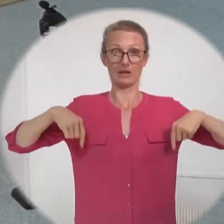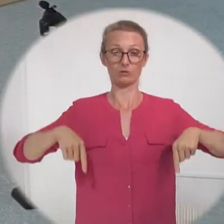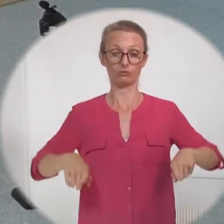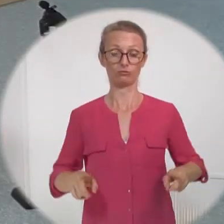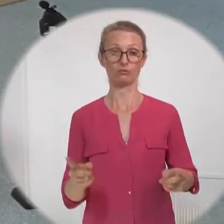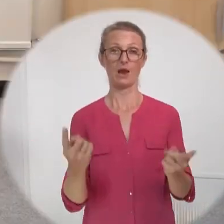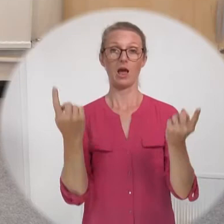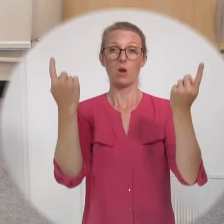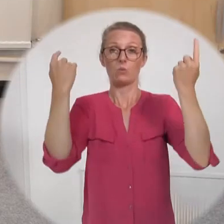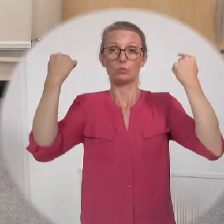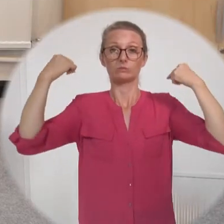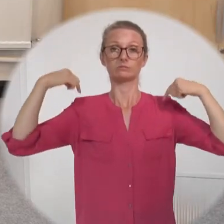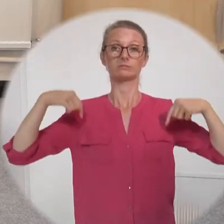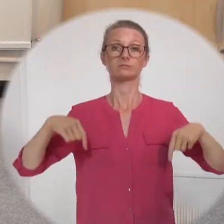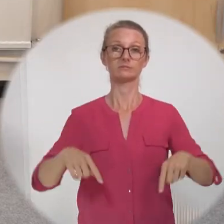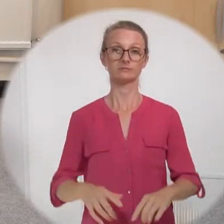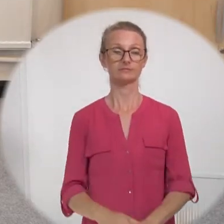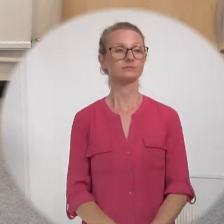side.